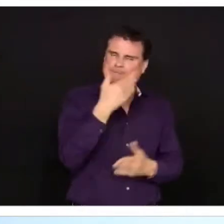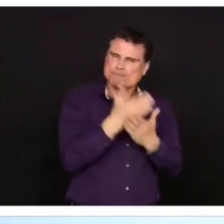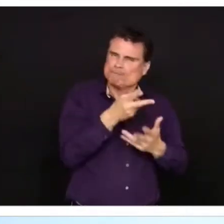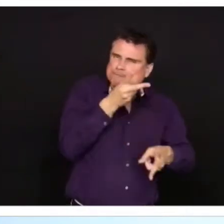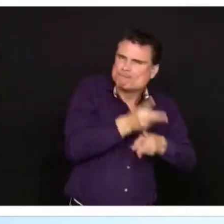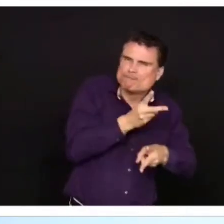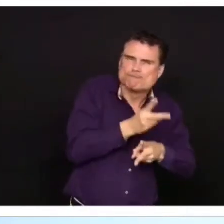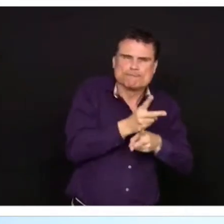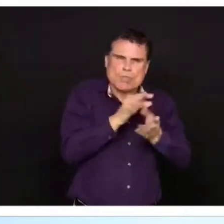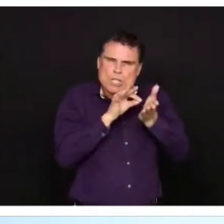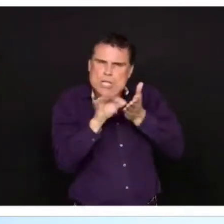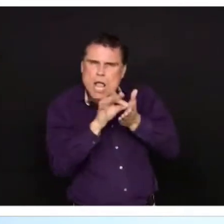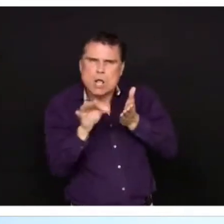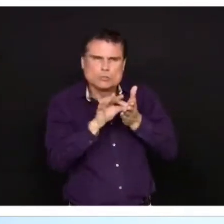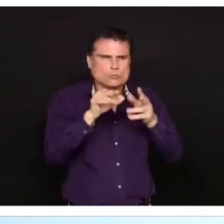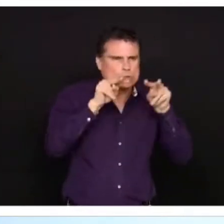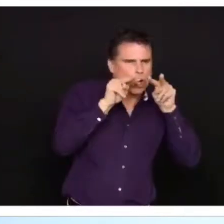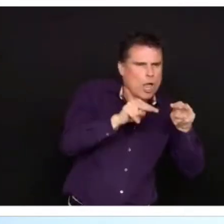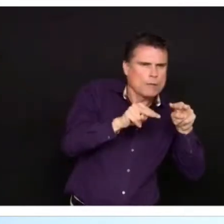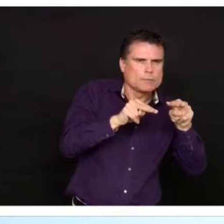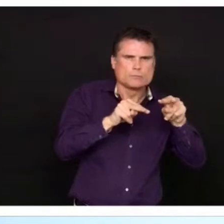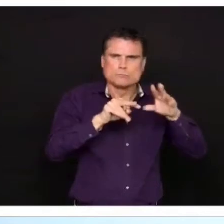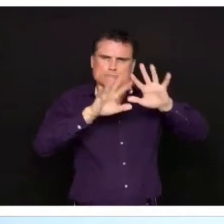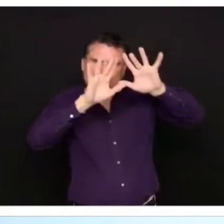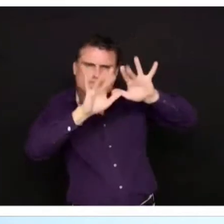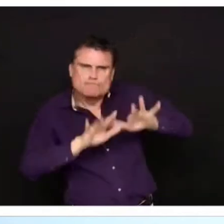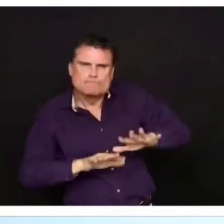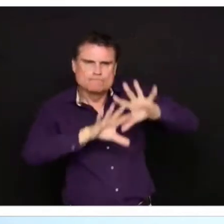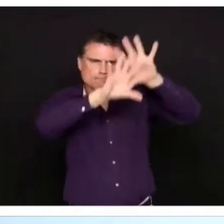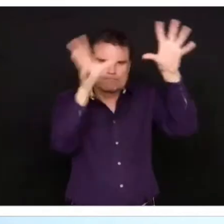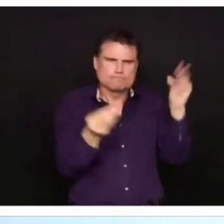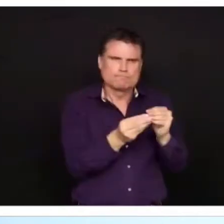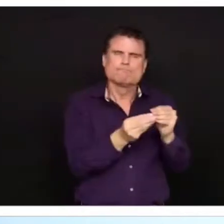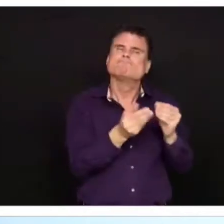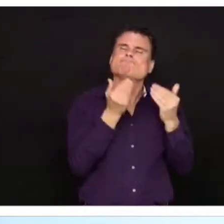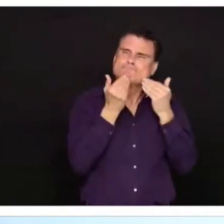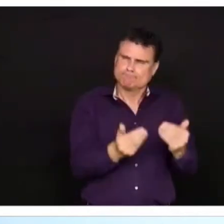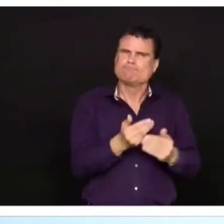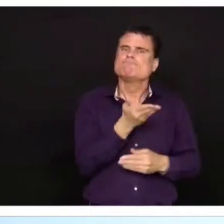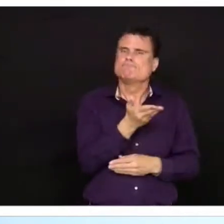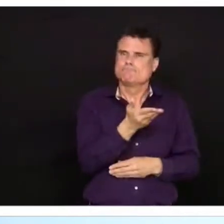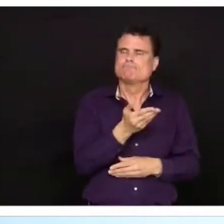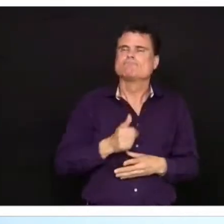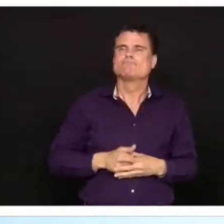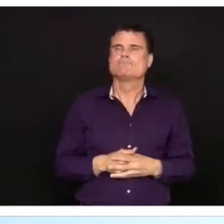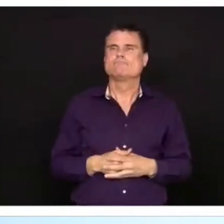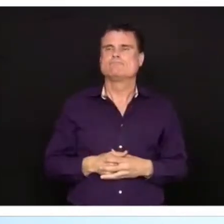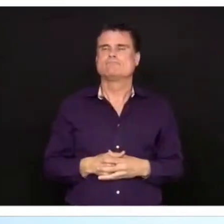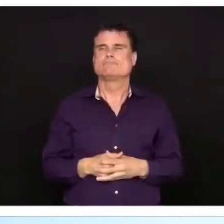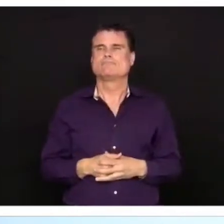get to ask a question today, there will be a statement released later this afternoon. For recommendations